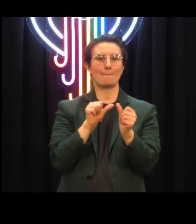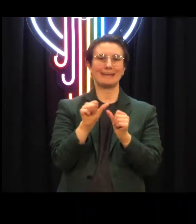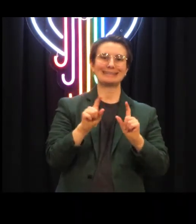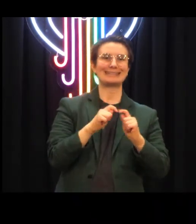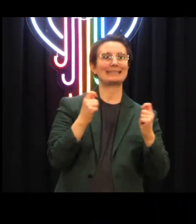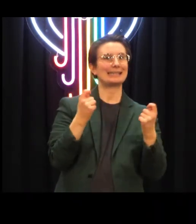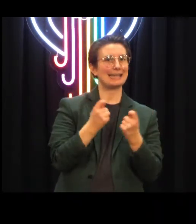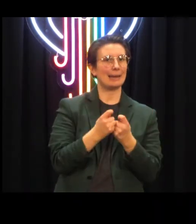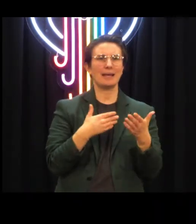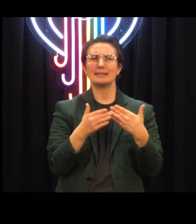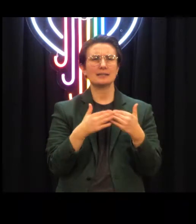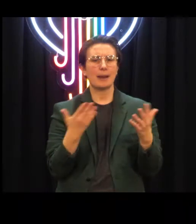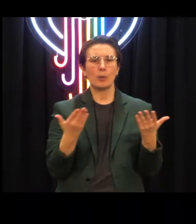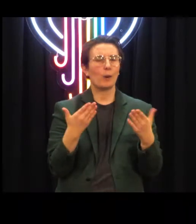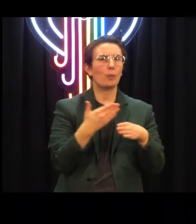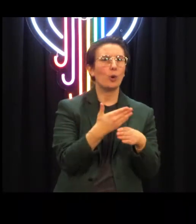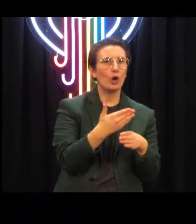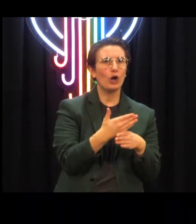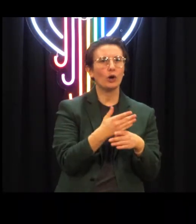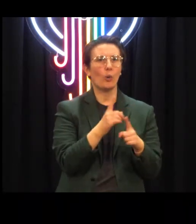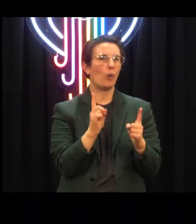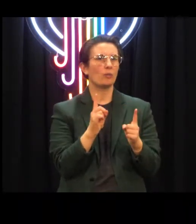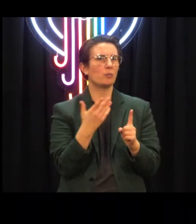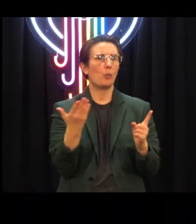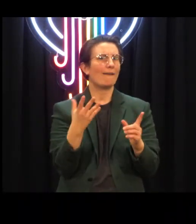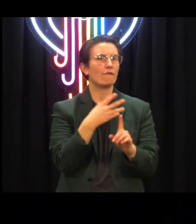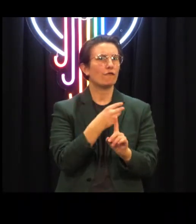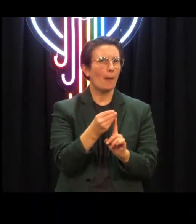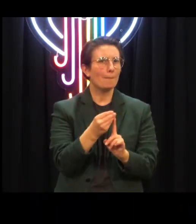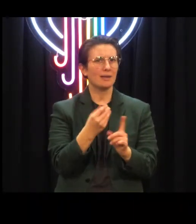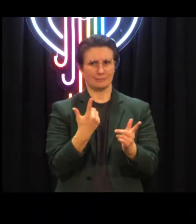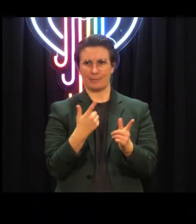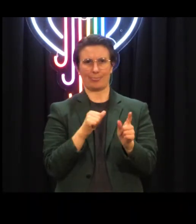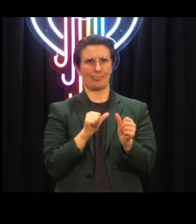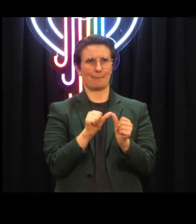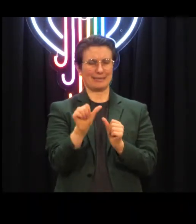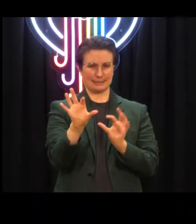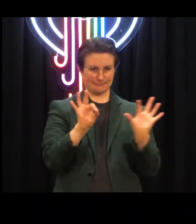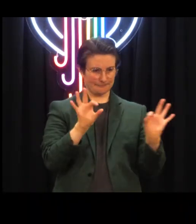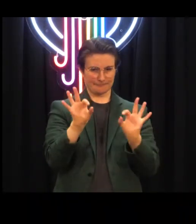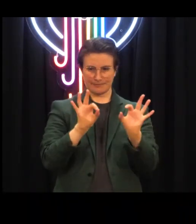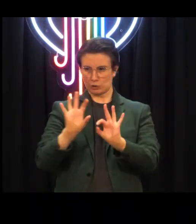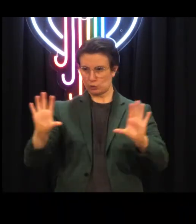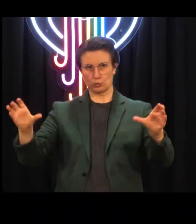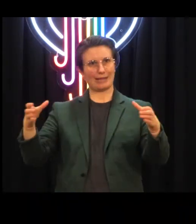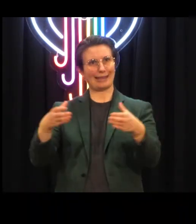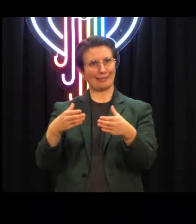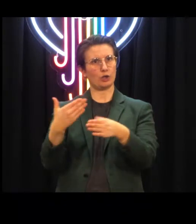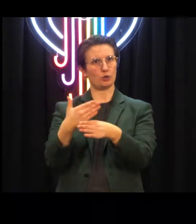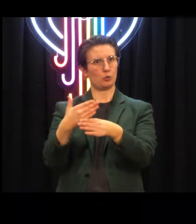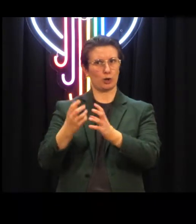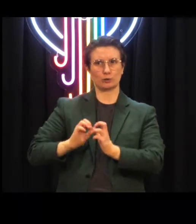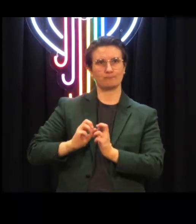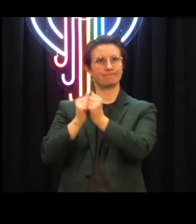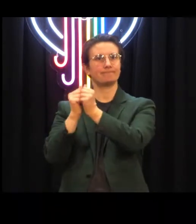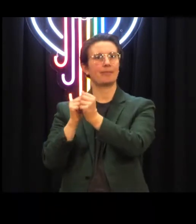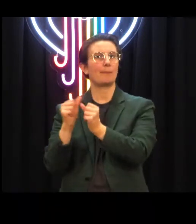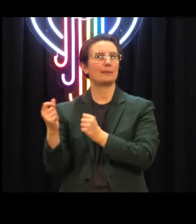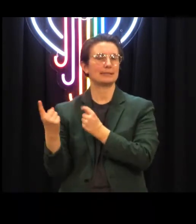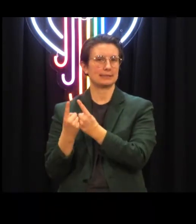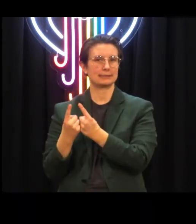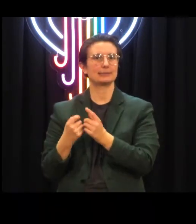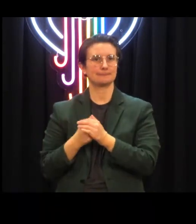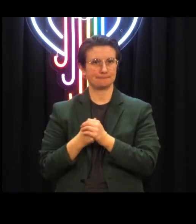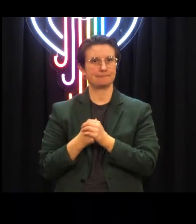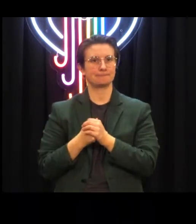included, regardless of their institutional affiliation. The platform will focus the development of our next generation of pandemic